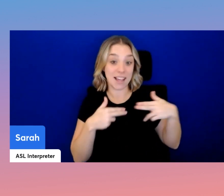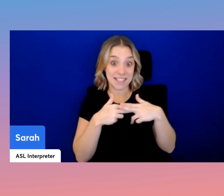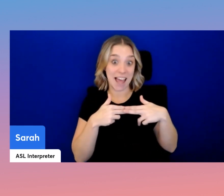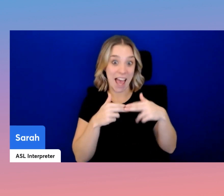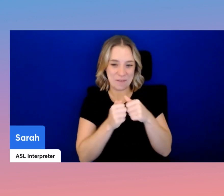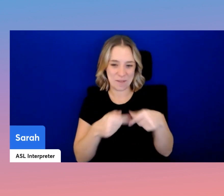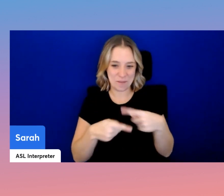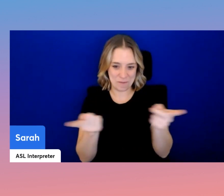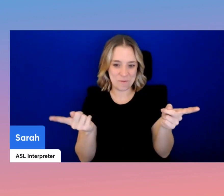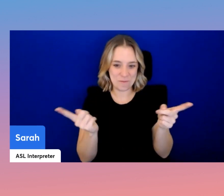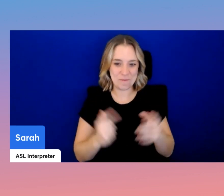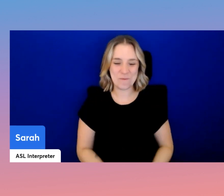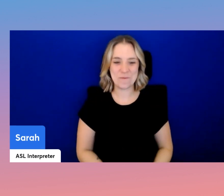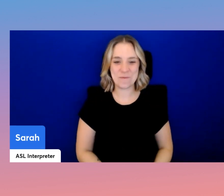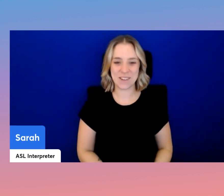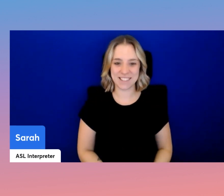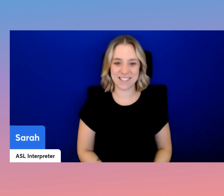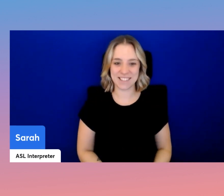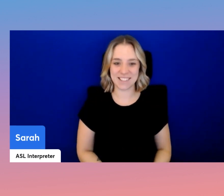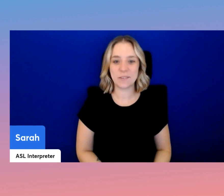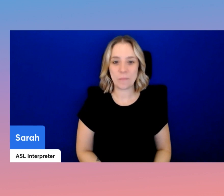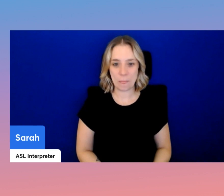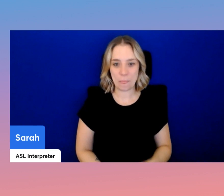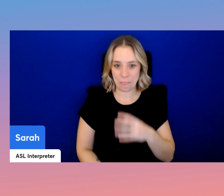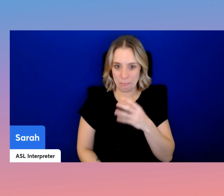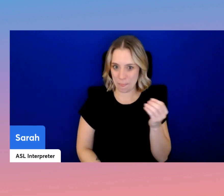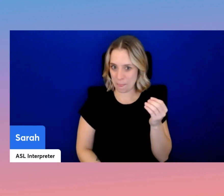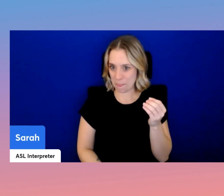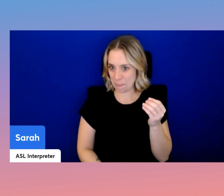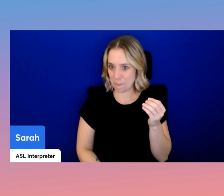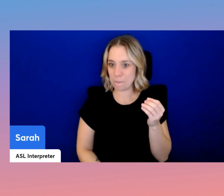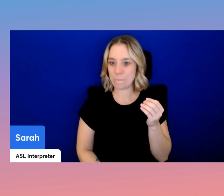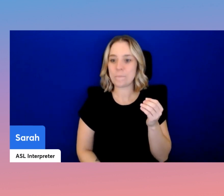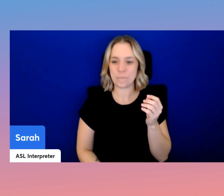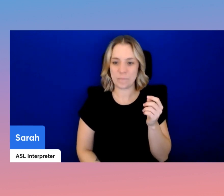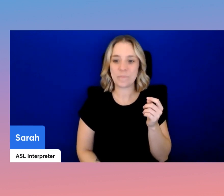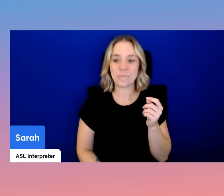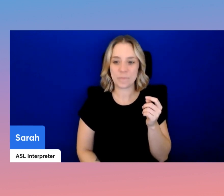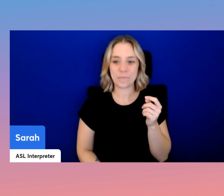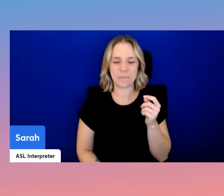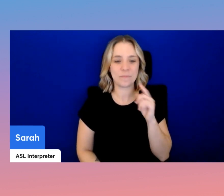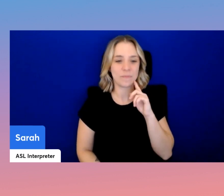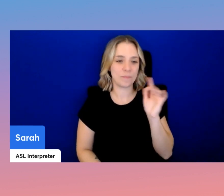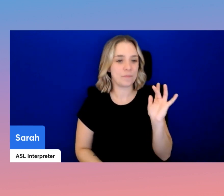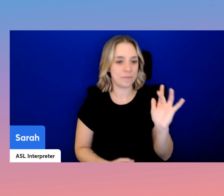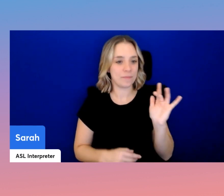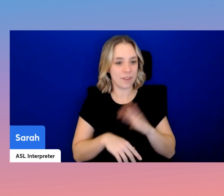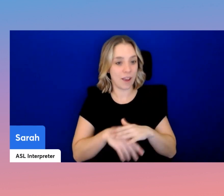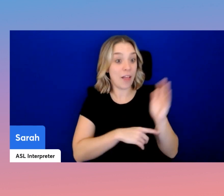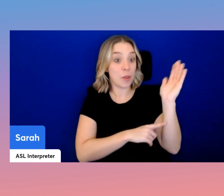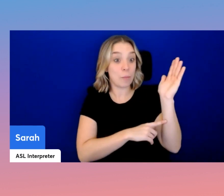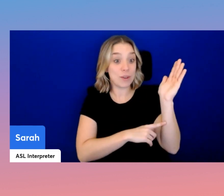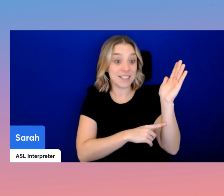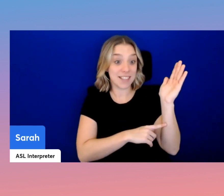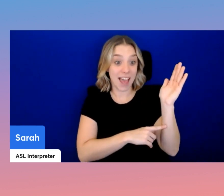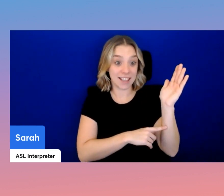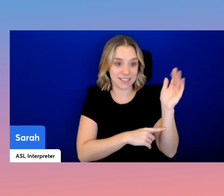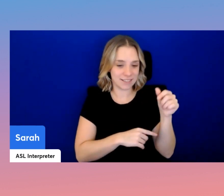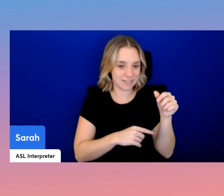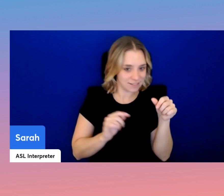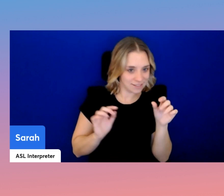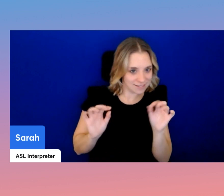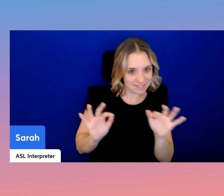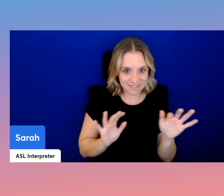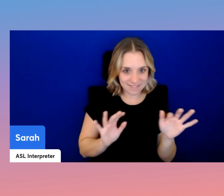with you. And what I'd like to do is click on the present button, share